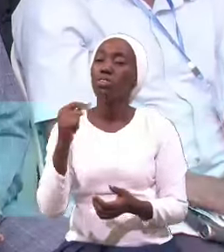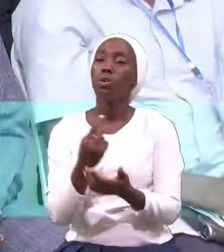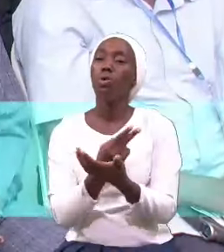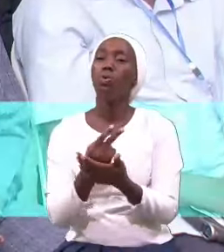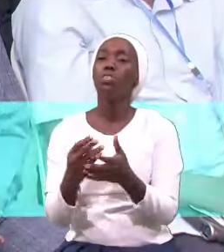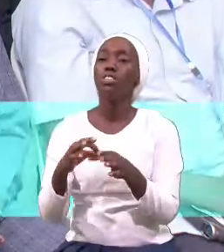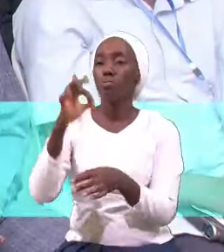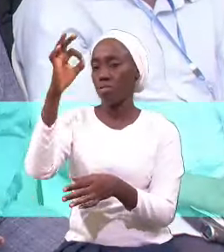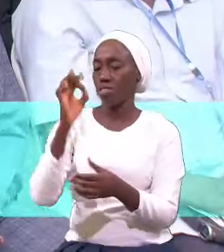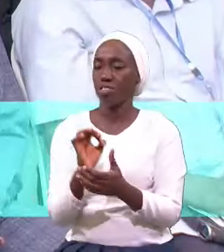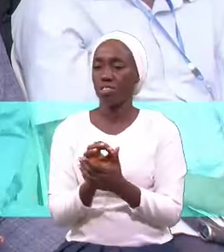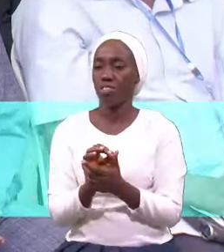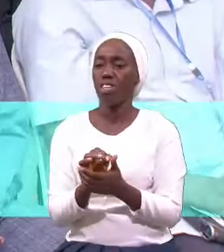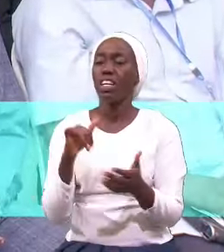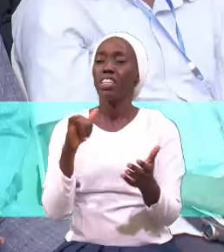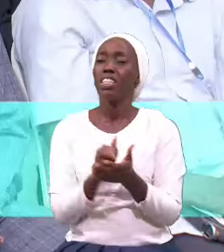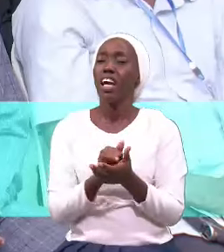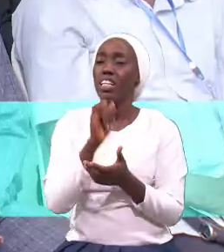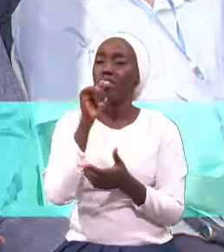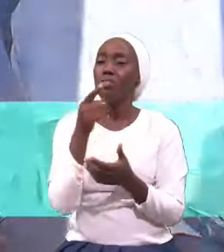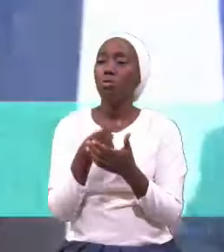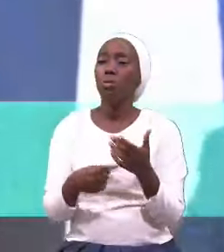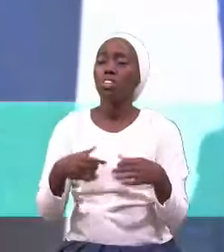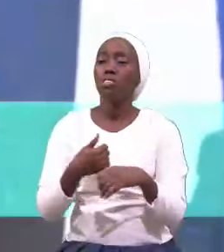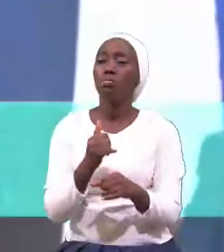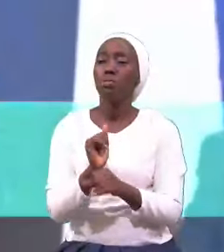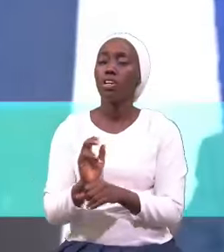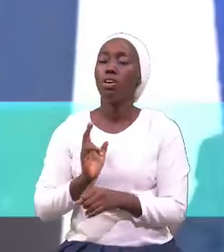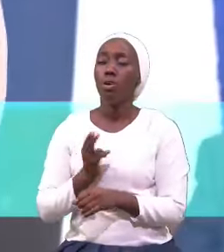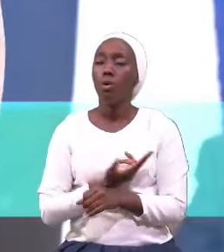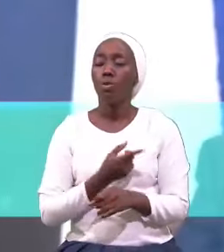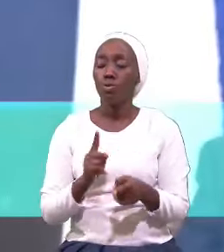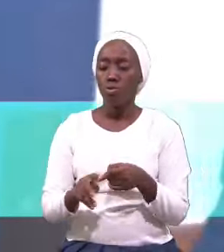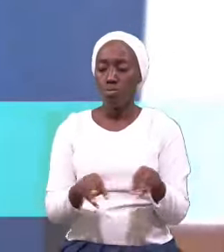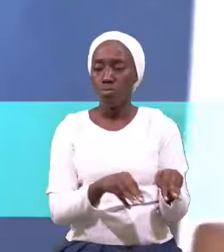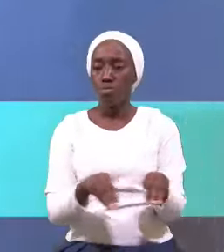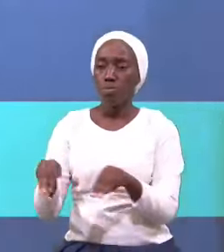You see, that is what makes us to move on in ministry.